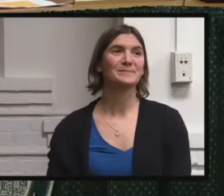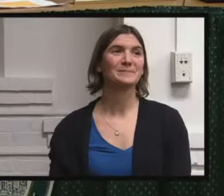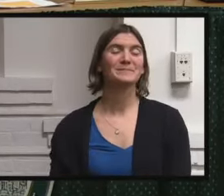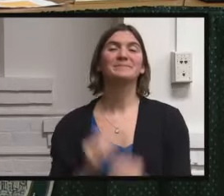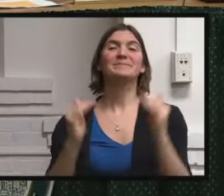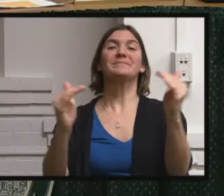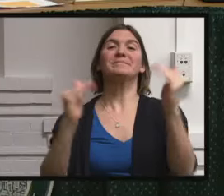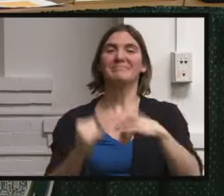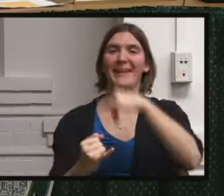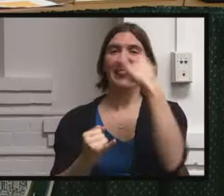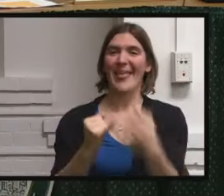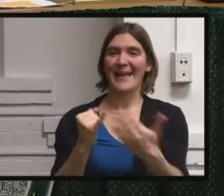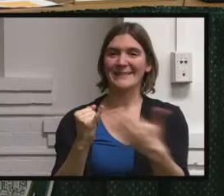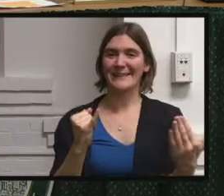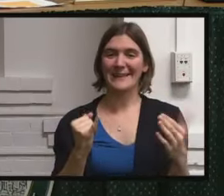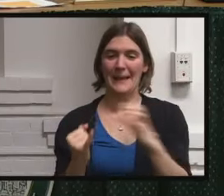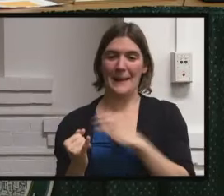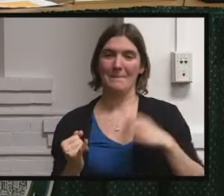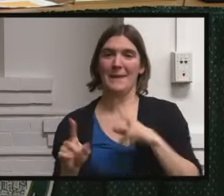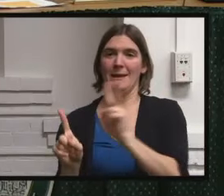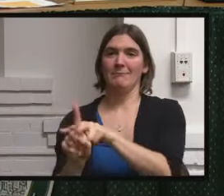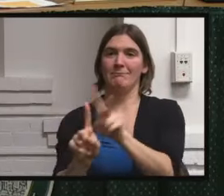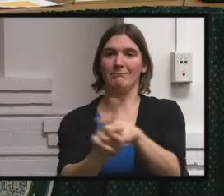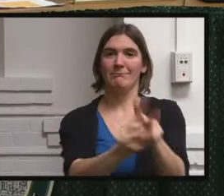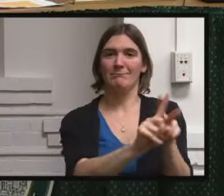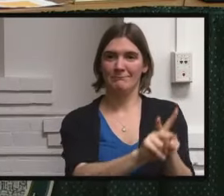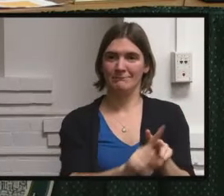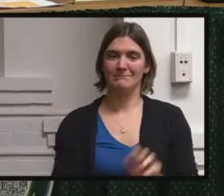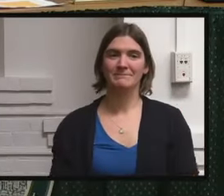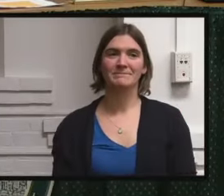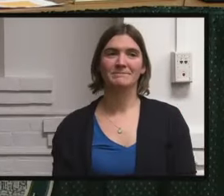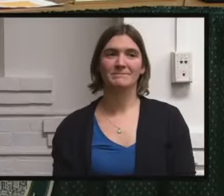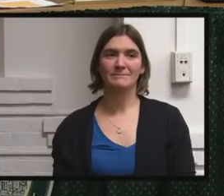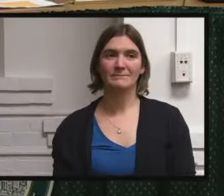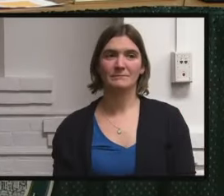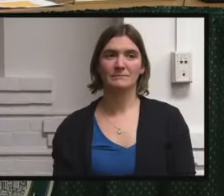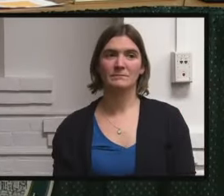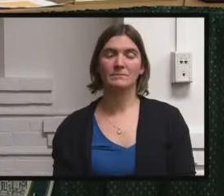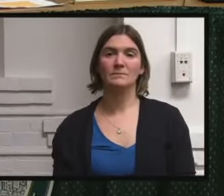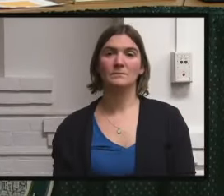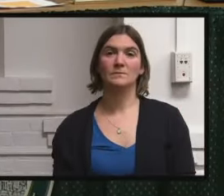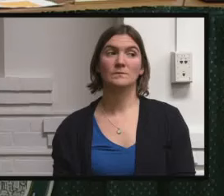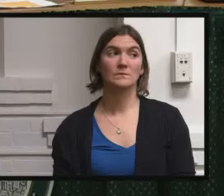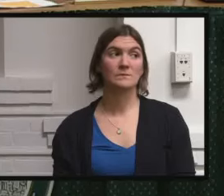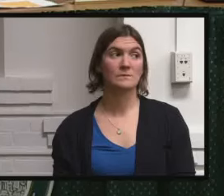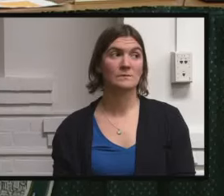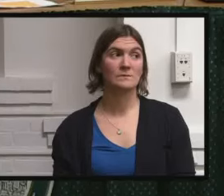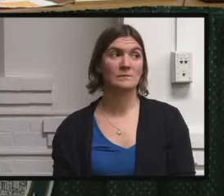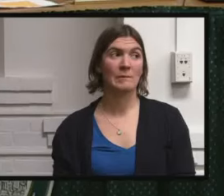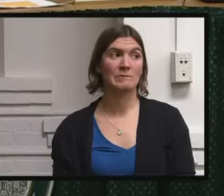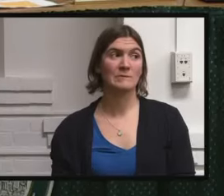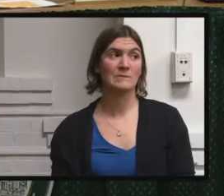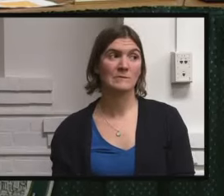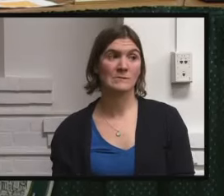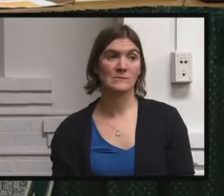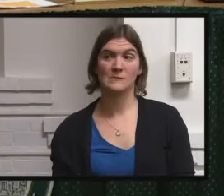So the next and last item on the agenda is committee appointments. We have